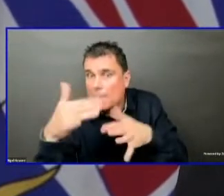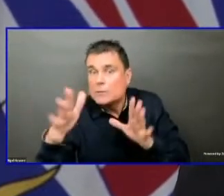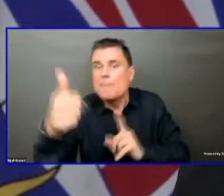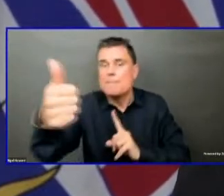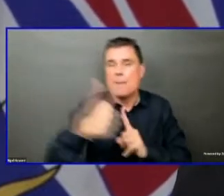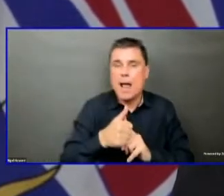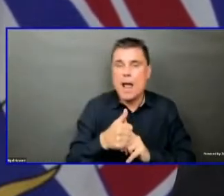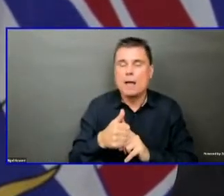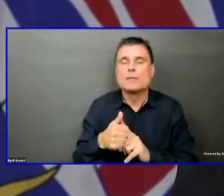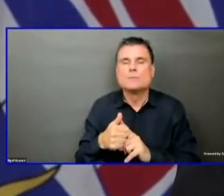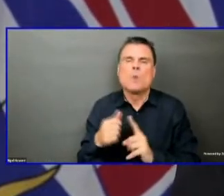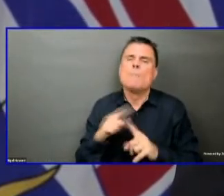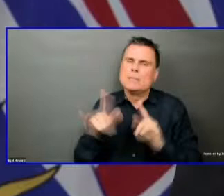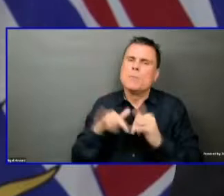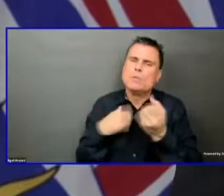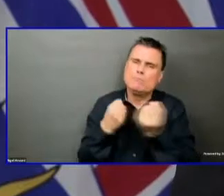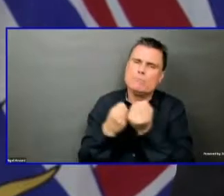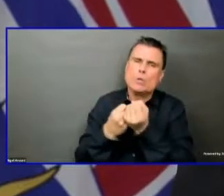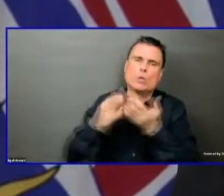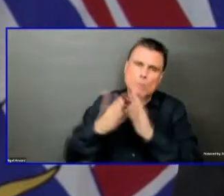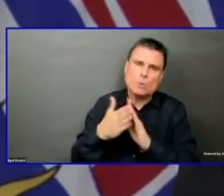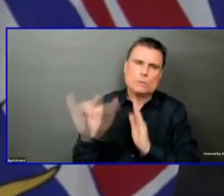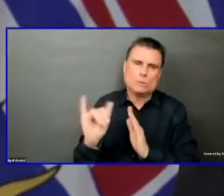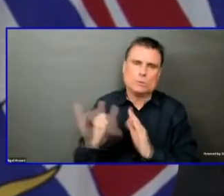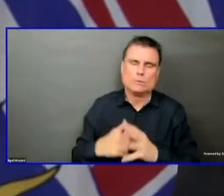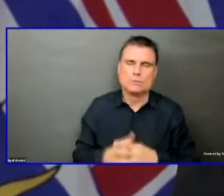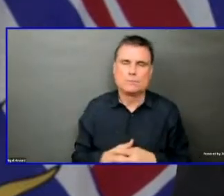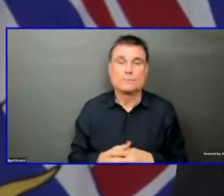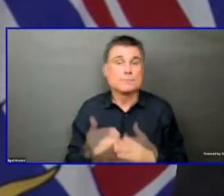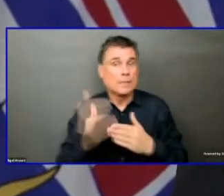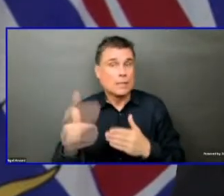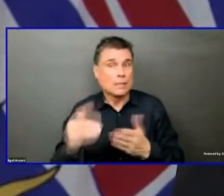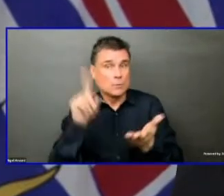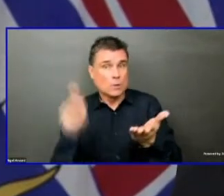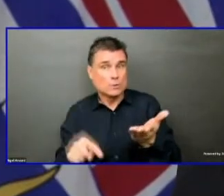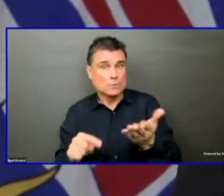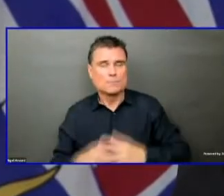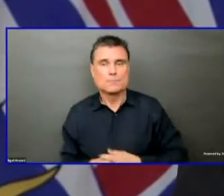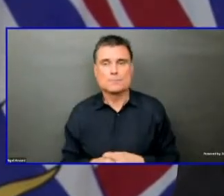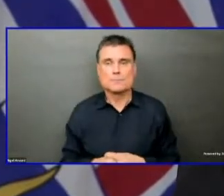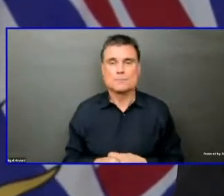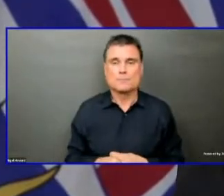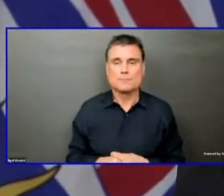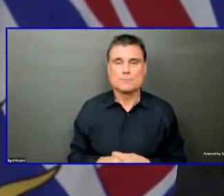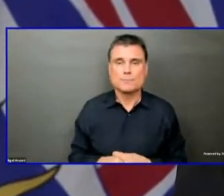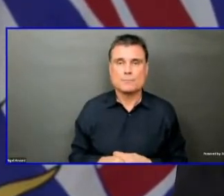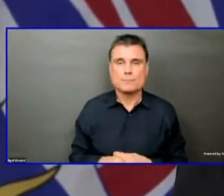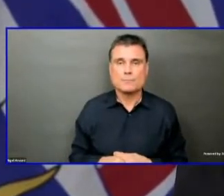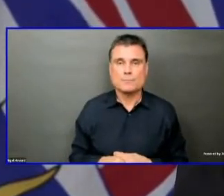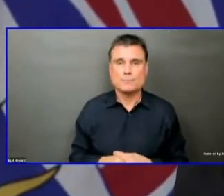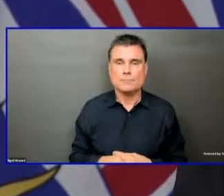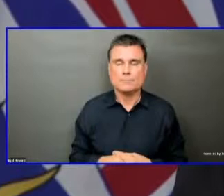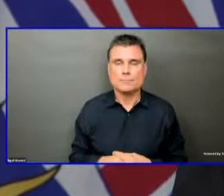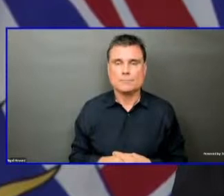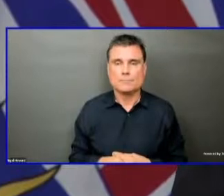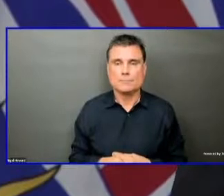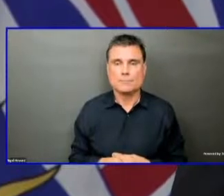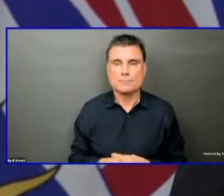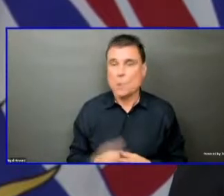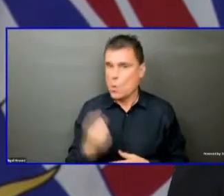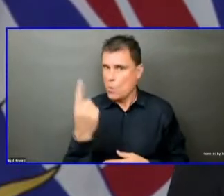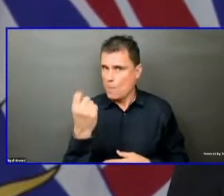for one more question this morning. For everyone listening, Dr. Henry and Minister Dix will release a statement this afternoon with the latest information on